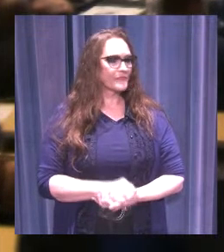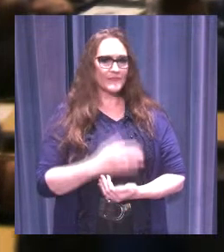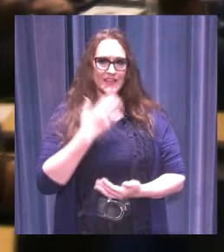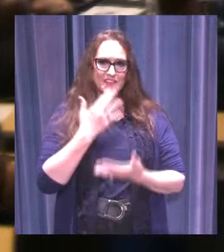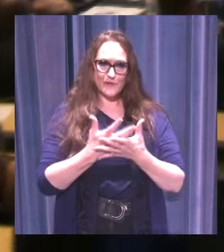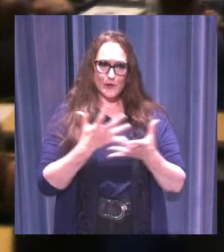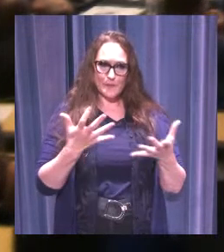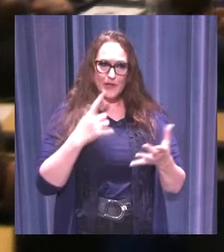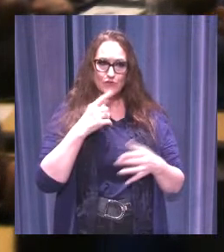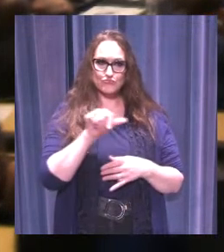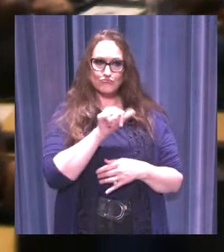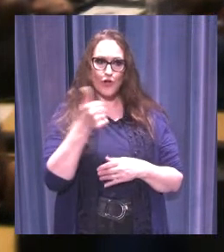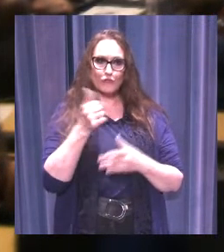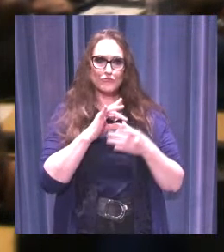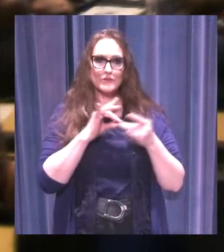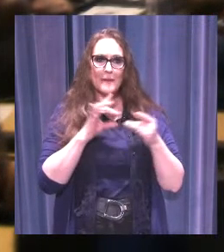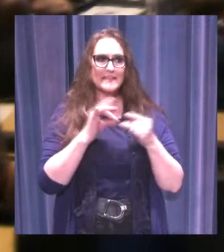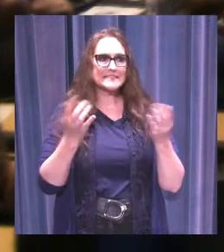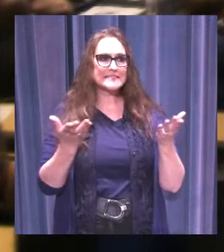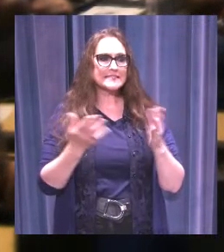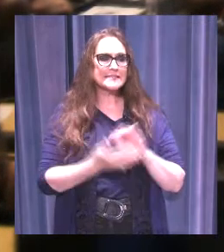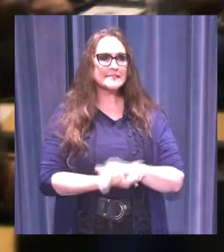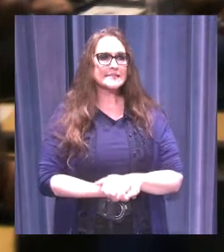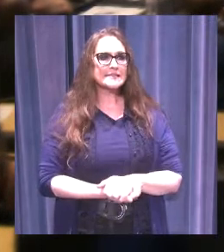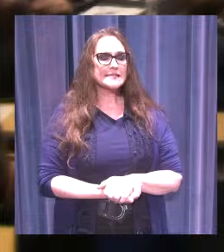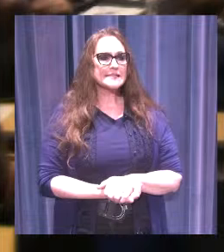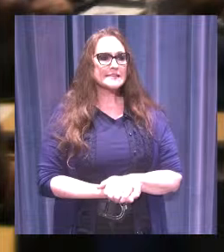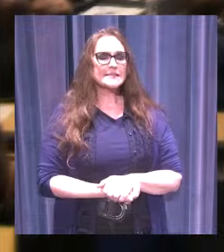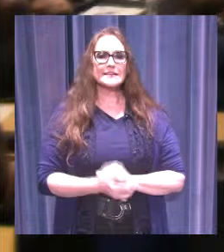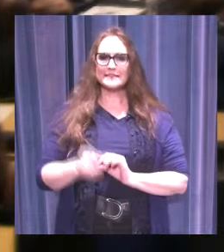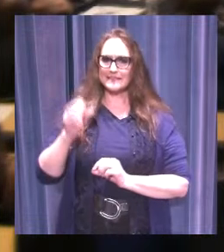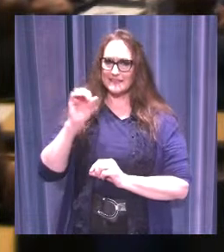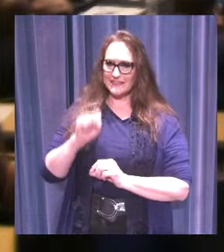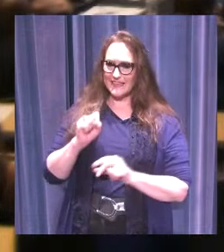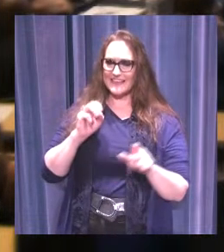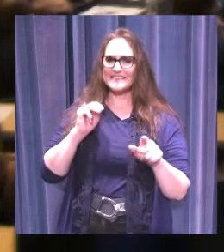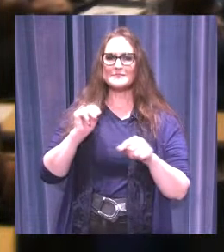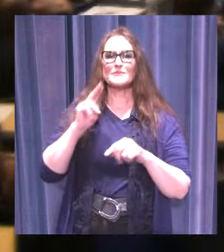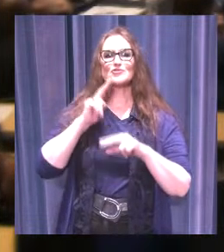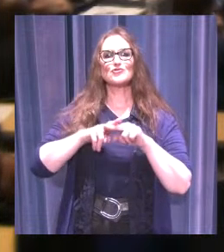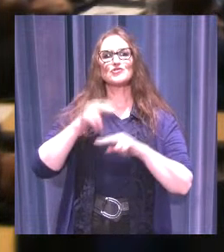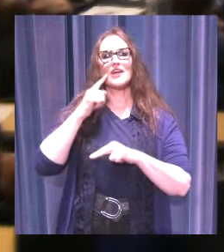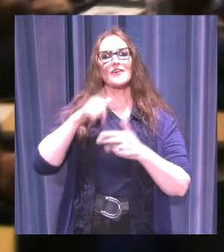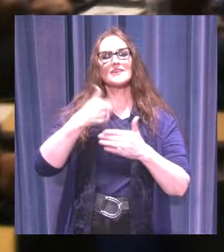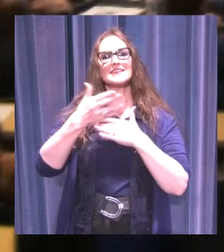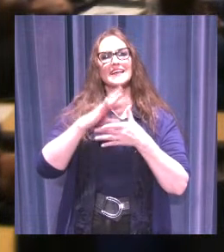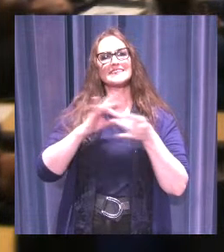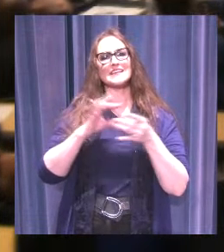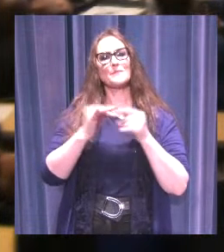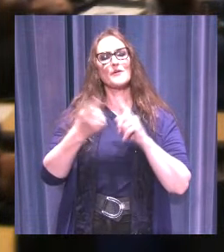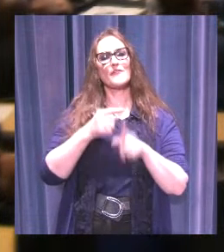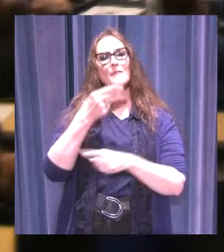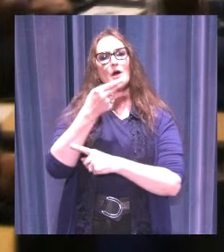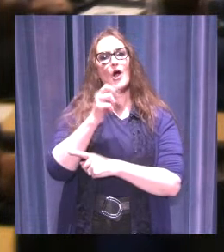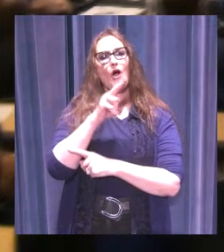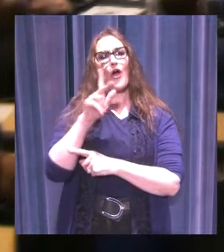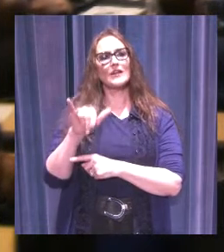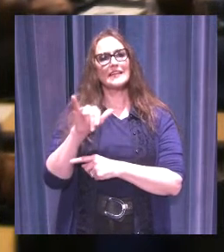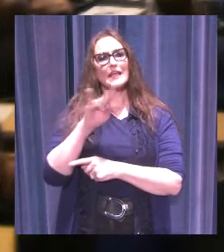Thank you very much. Are there any other comments? Yes, Mr. Chair, the next comment's been submitted by Harley